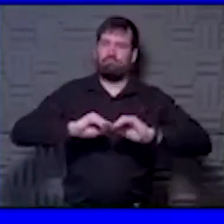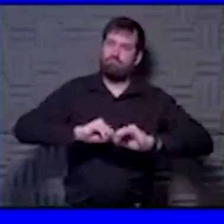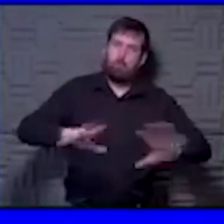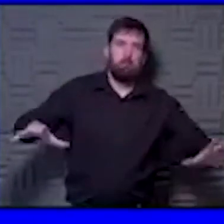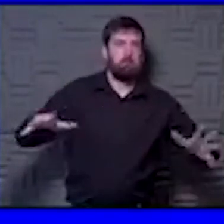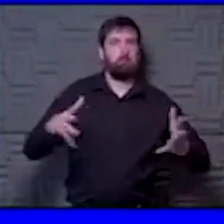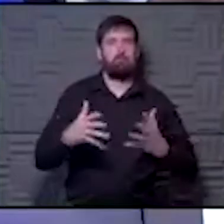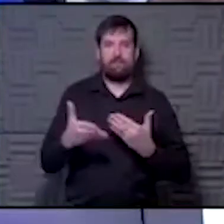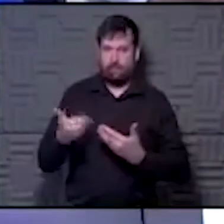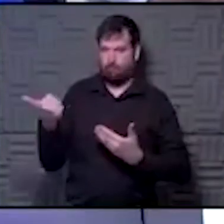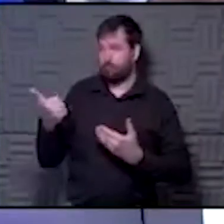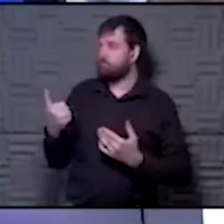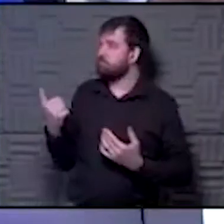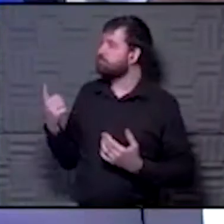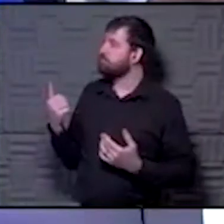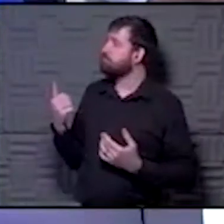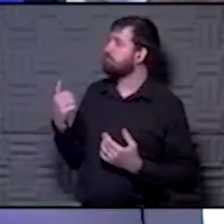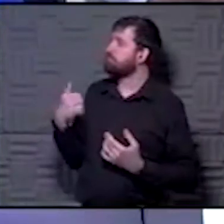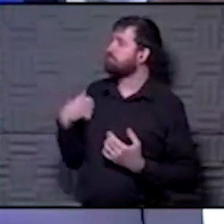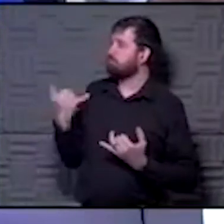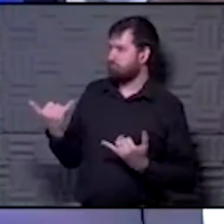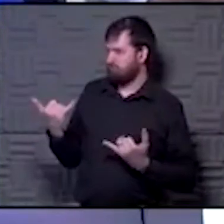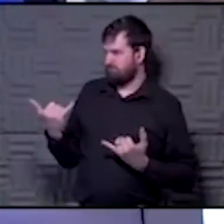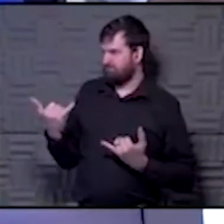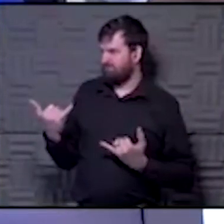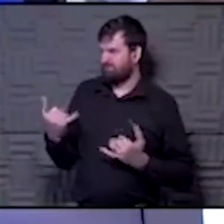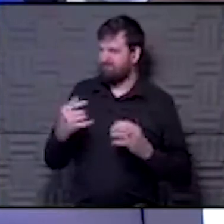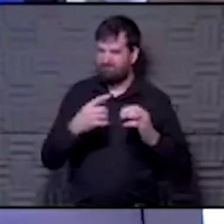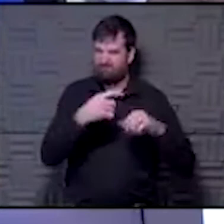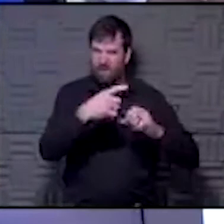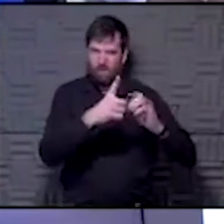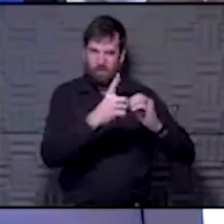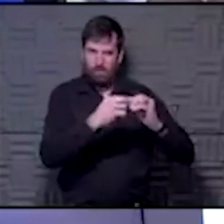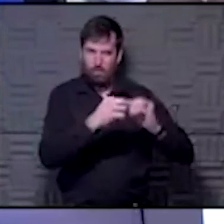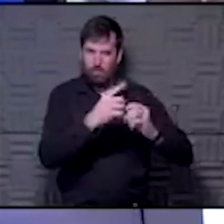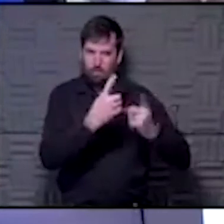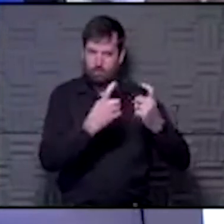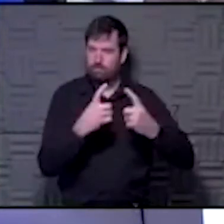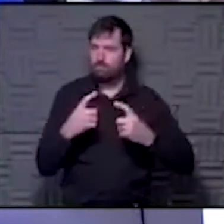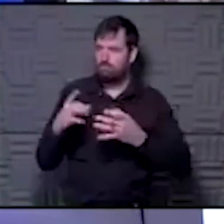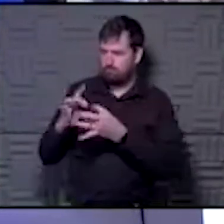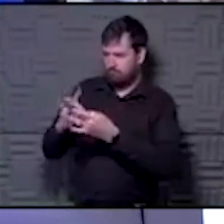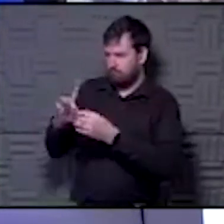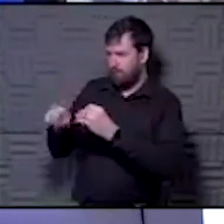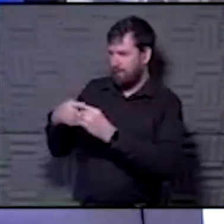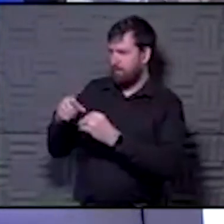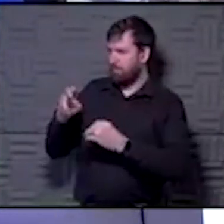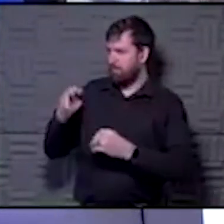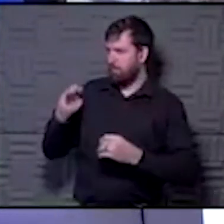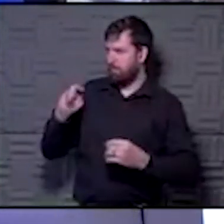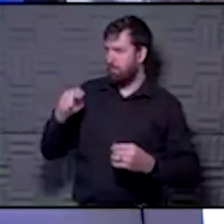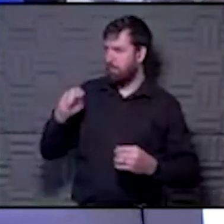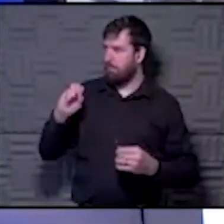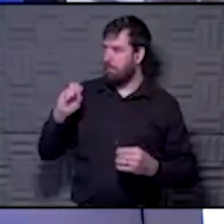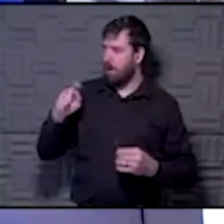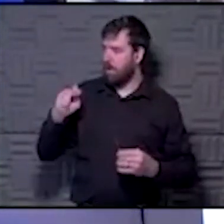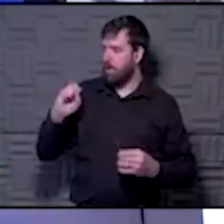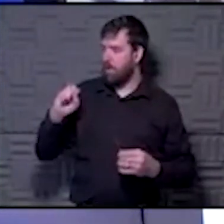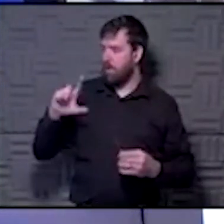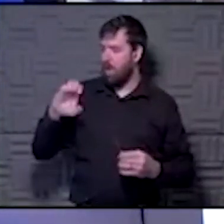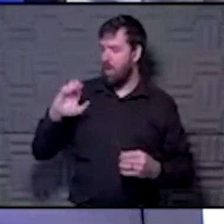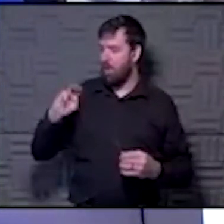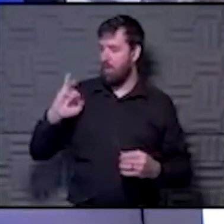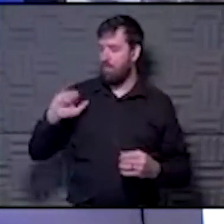up. Hawkeye, let's come in for just a minute, and then we'll have time for one more question about monoclonal antibodies, because that is also, I think, an